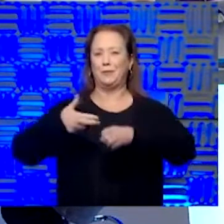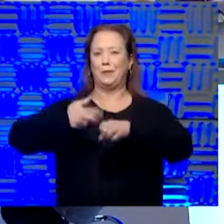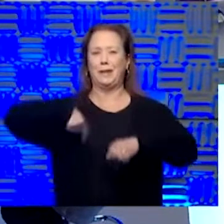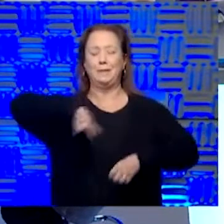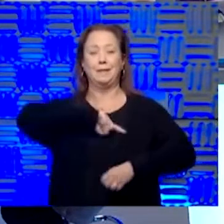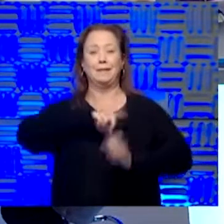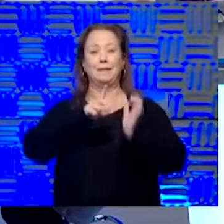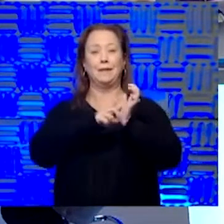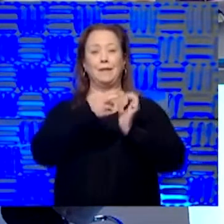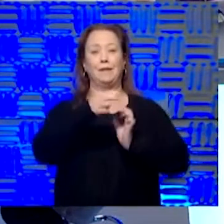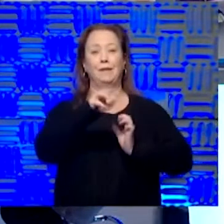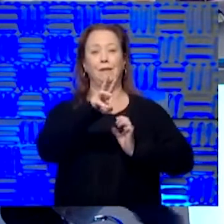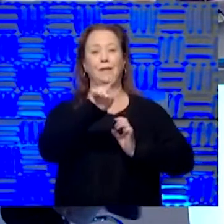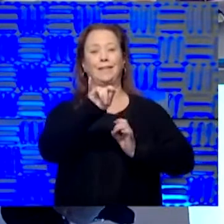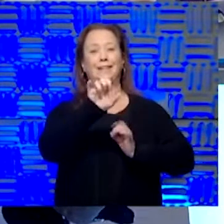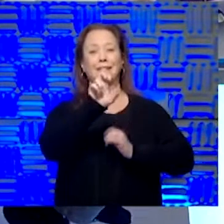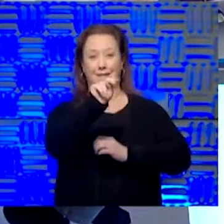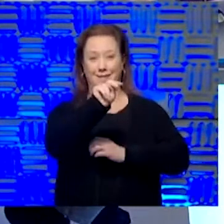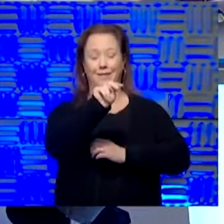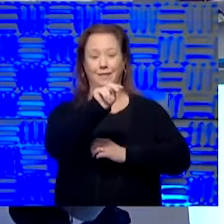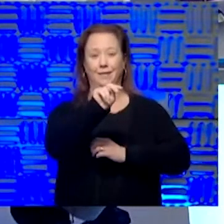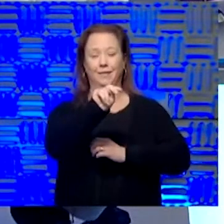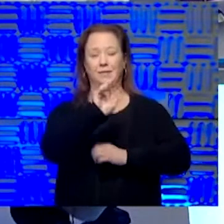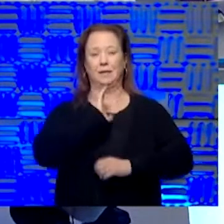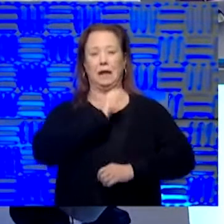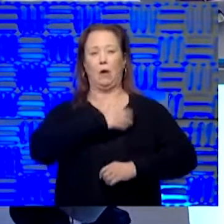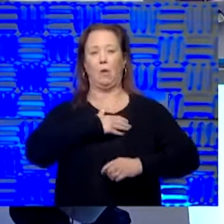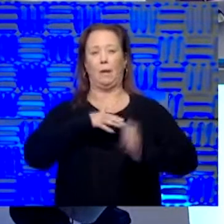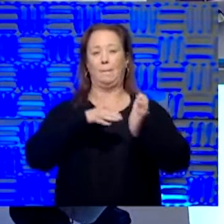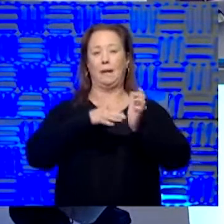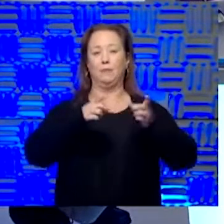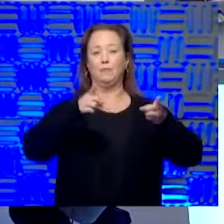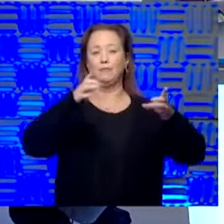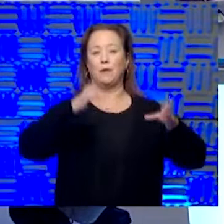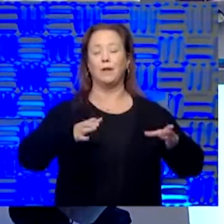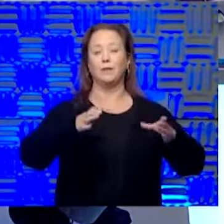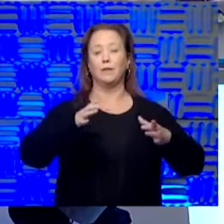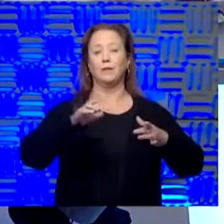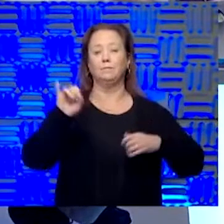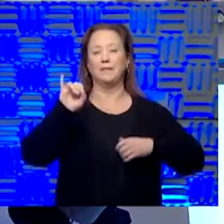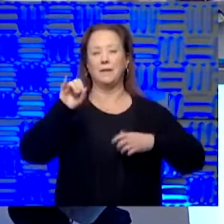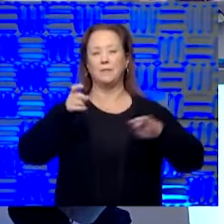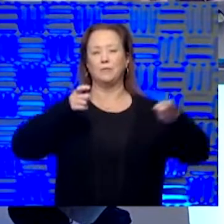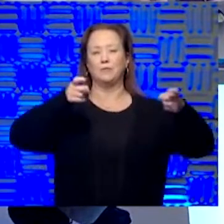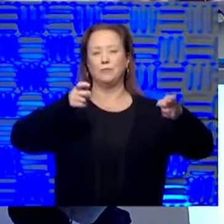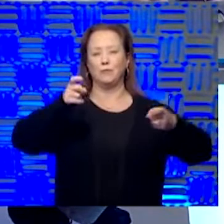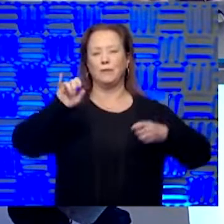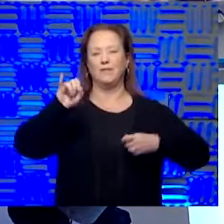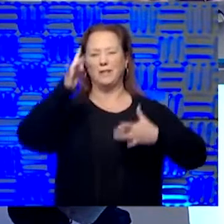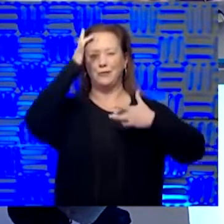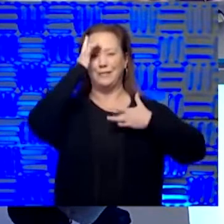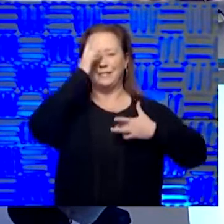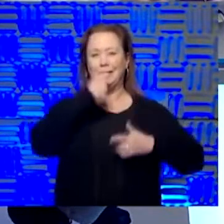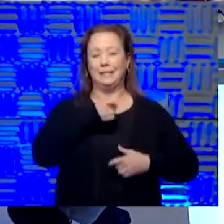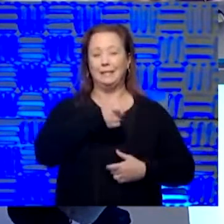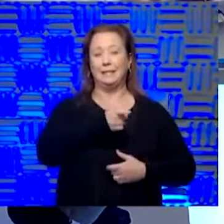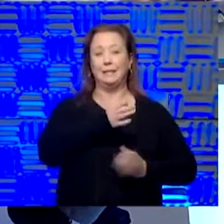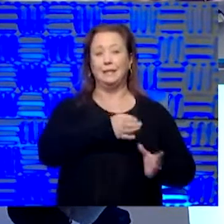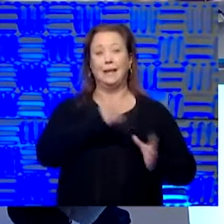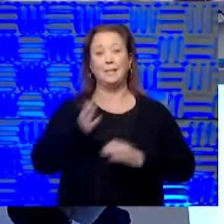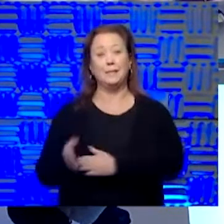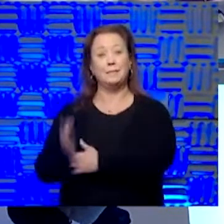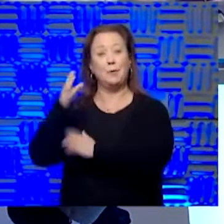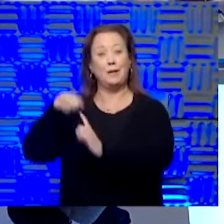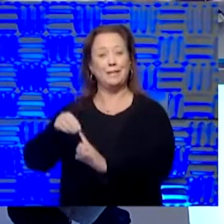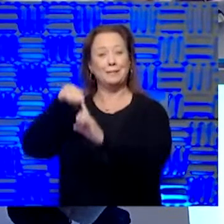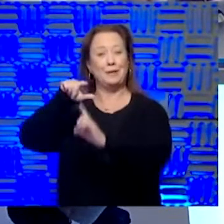Dr. Hawkinson, Hawkeye, our Medical Director of Infection Control, Infectious Disease Physician. And this morning, we have